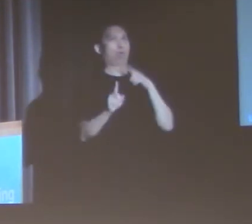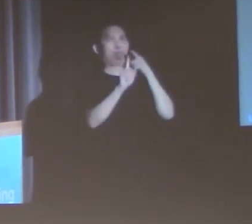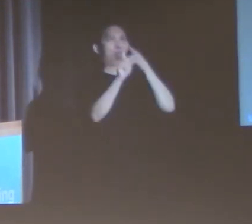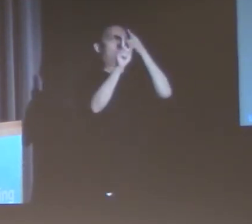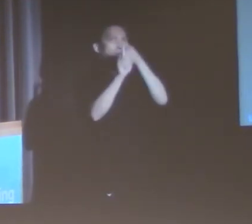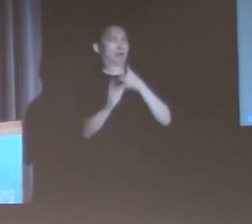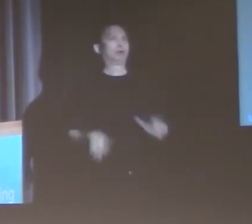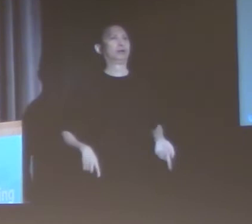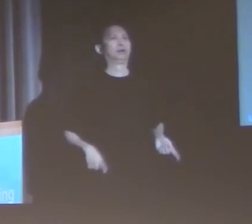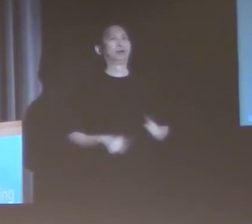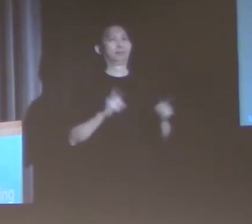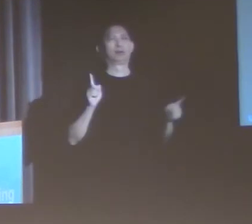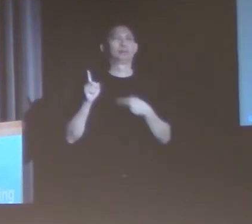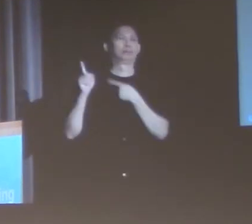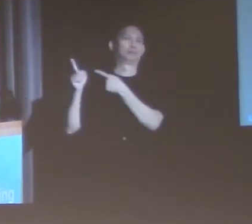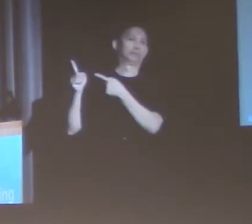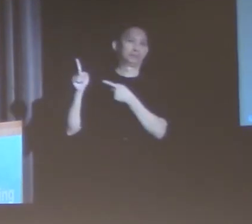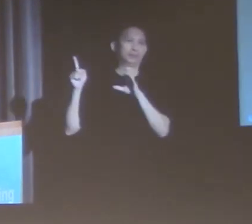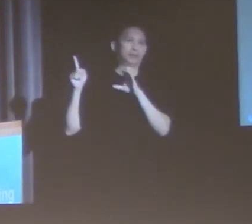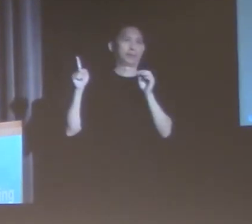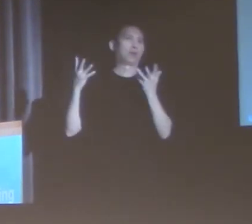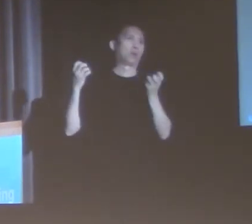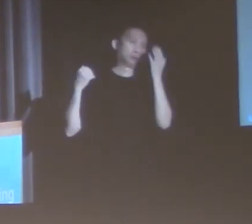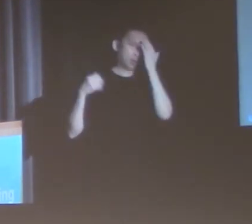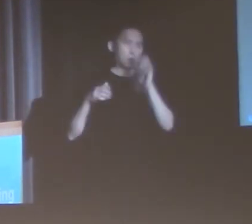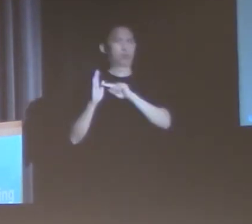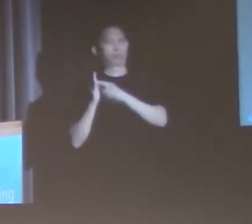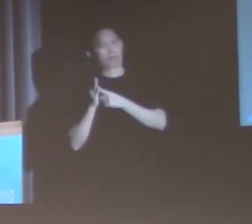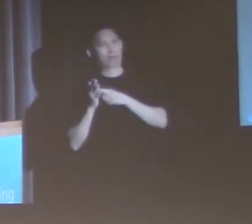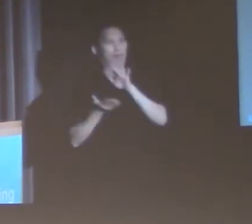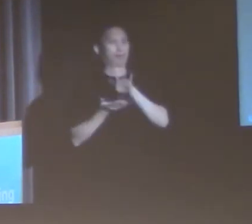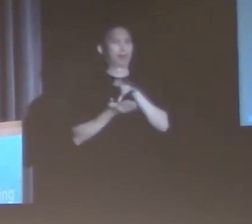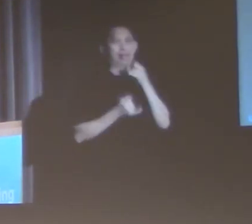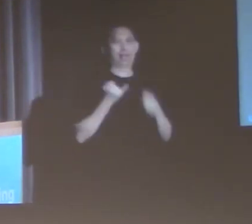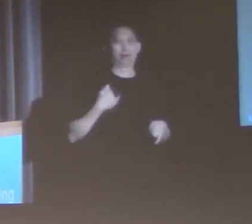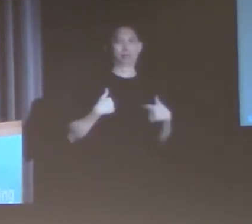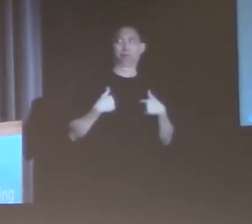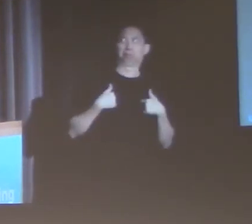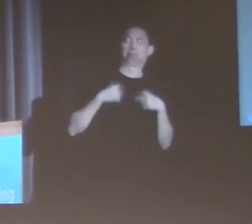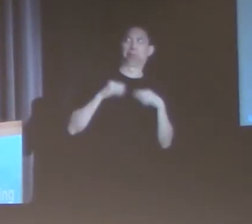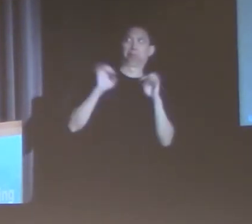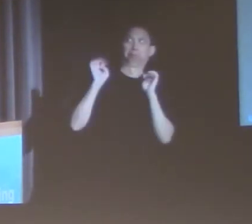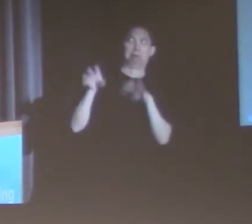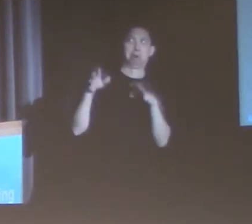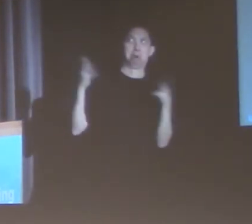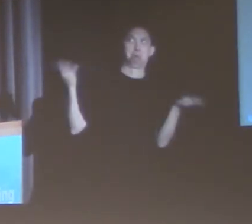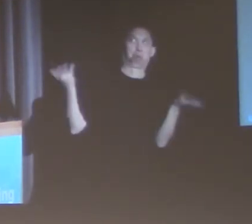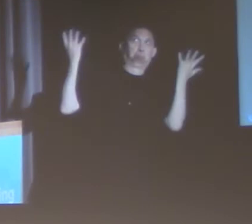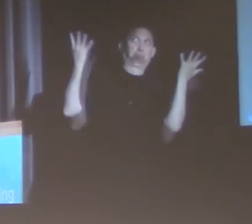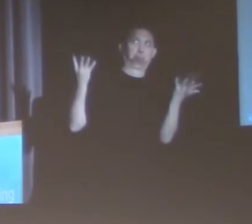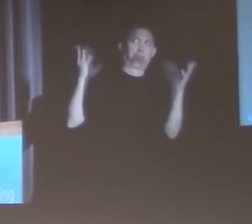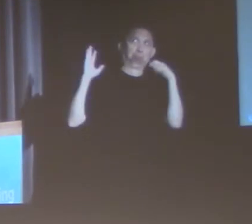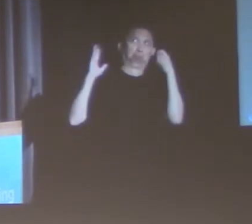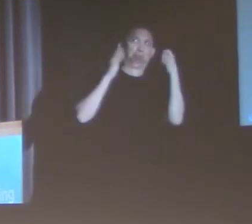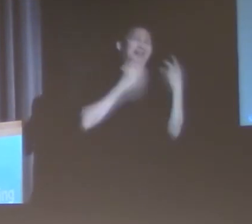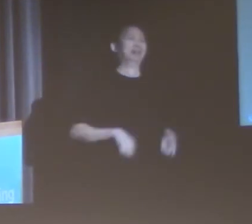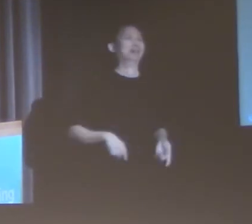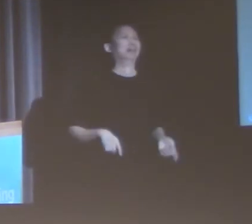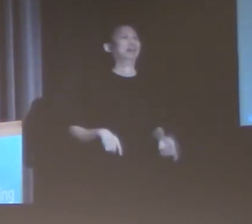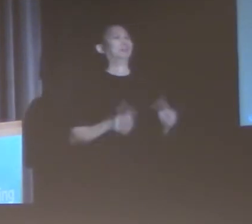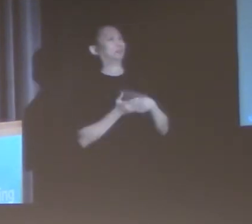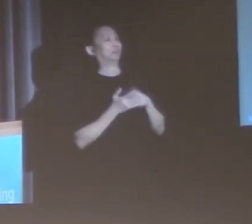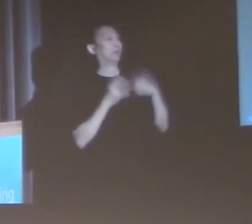broadcasters tend to want to know the beginning, middle and end. Well, how the hell do I know? Because I don't know where it's going. So I have done the odd bit of